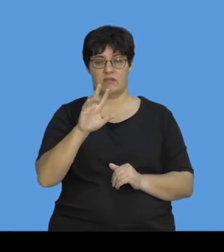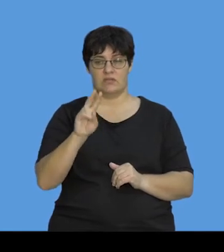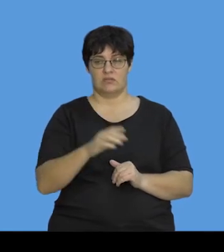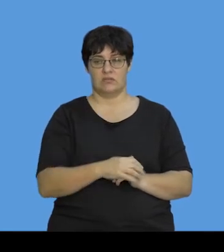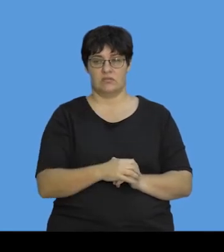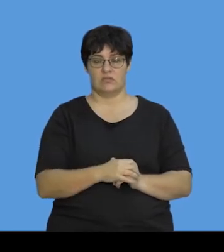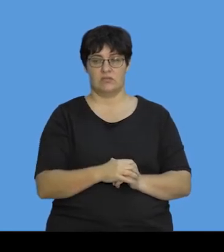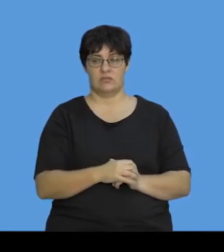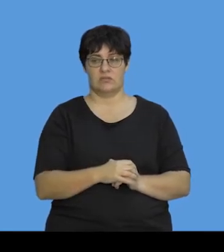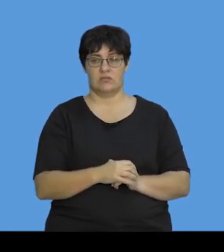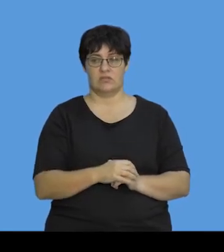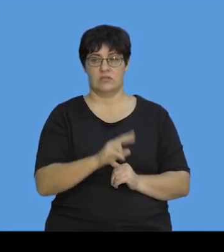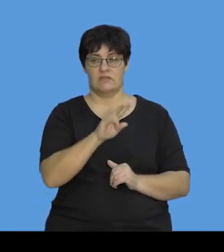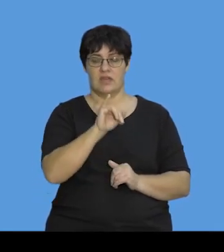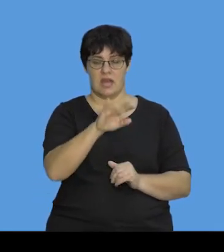23,52.